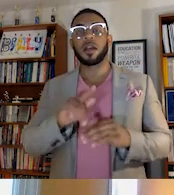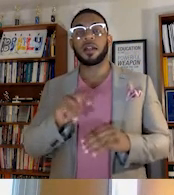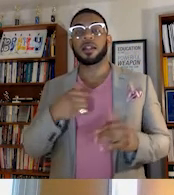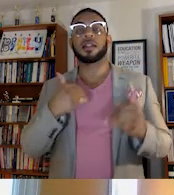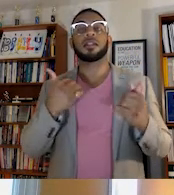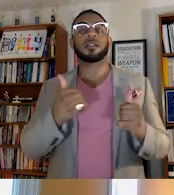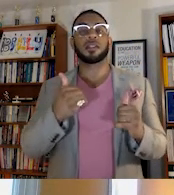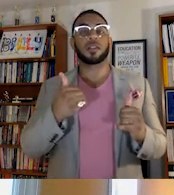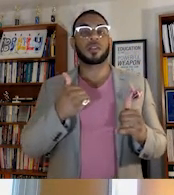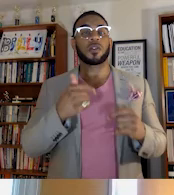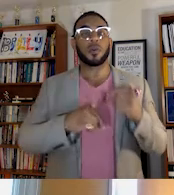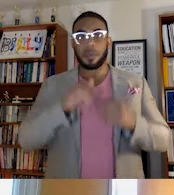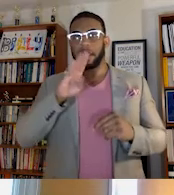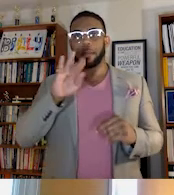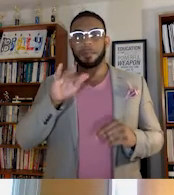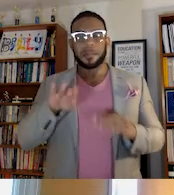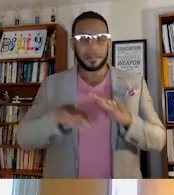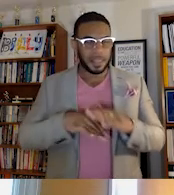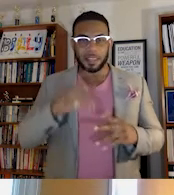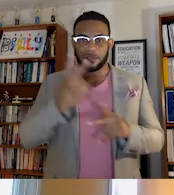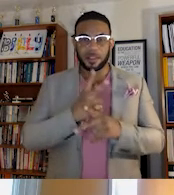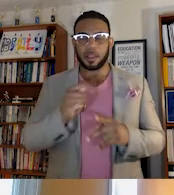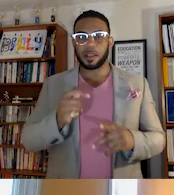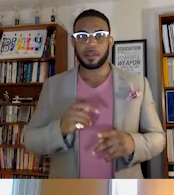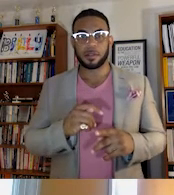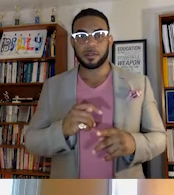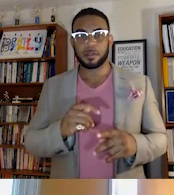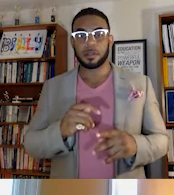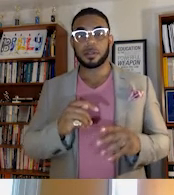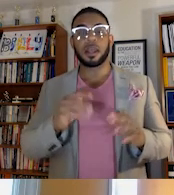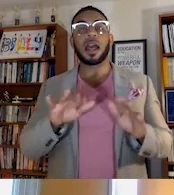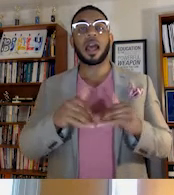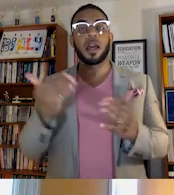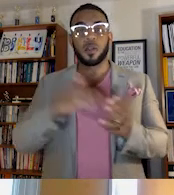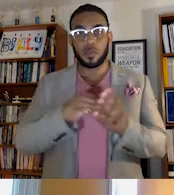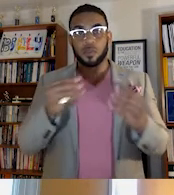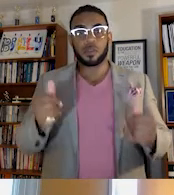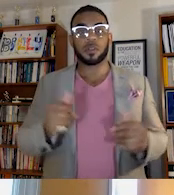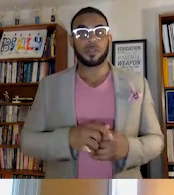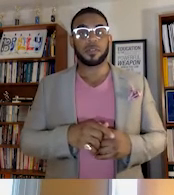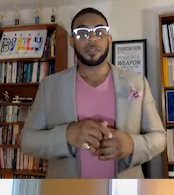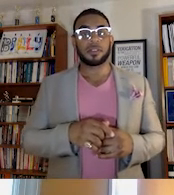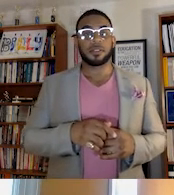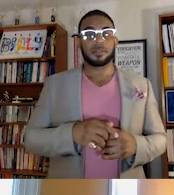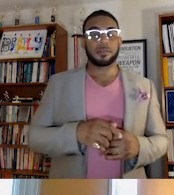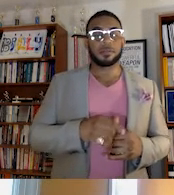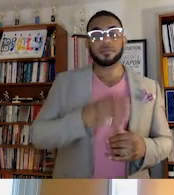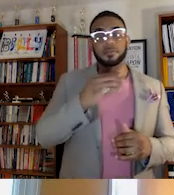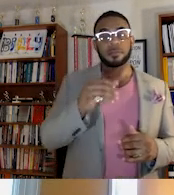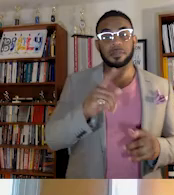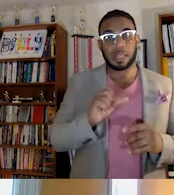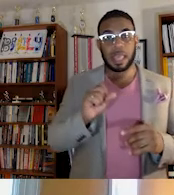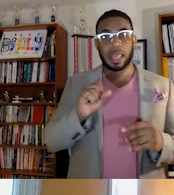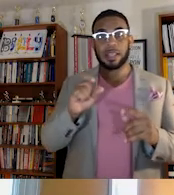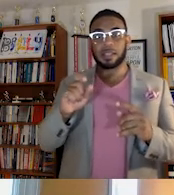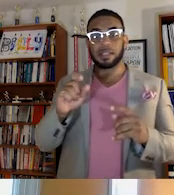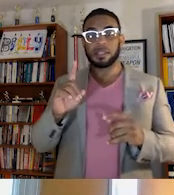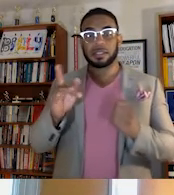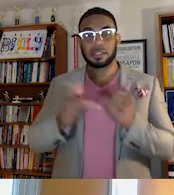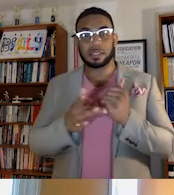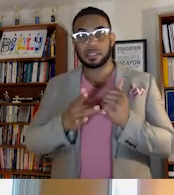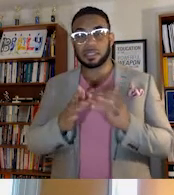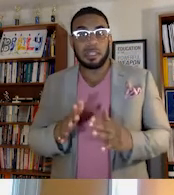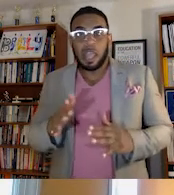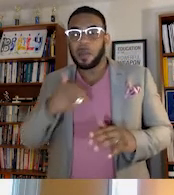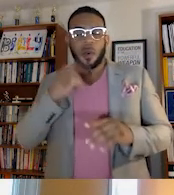Let's go back to the basics and figure out how do we resolve that. And as a